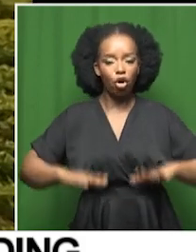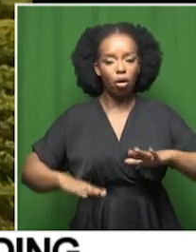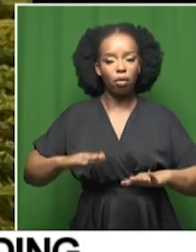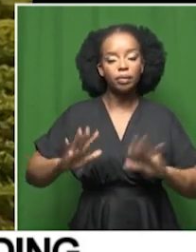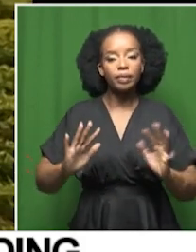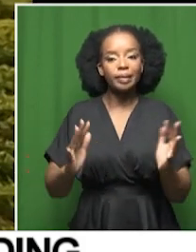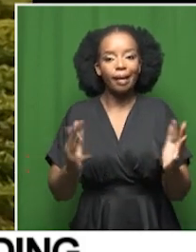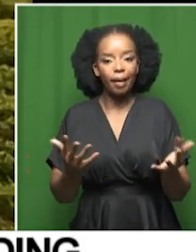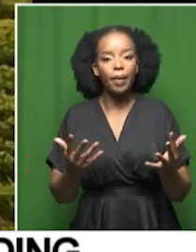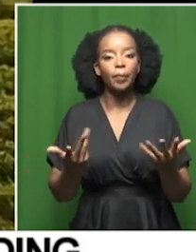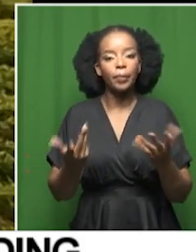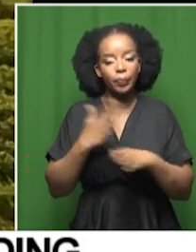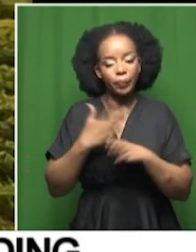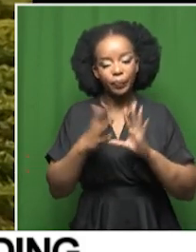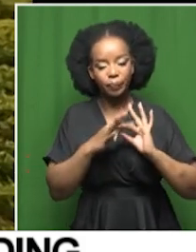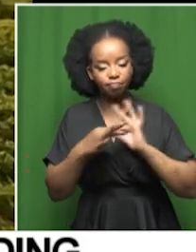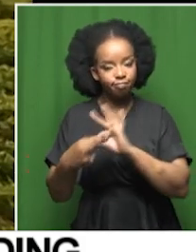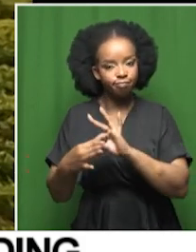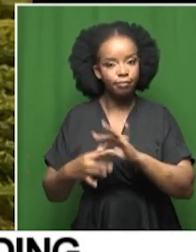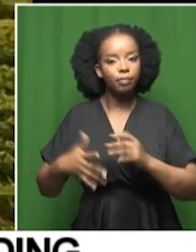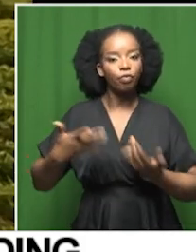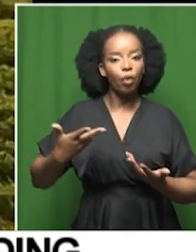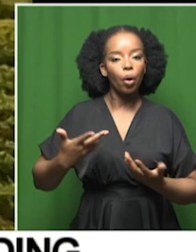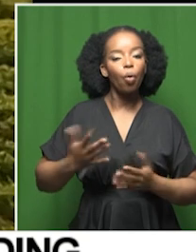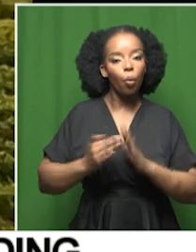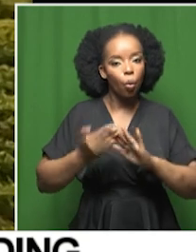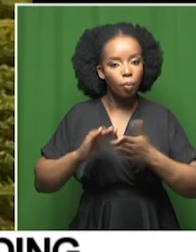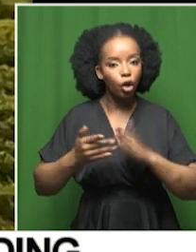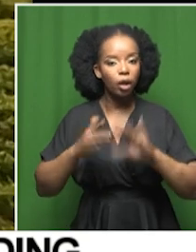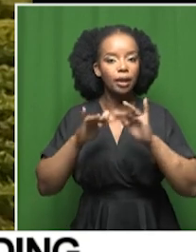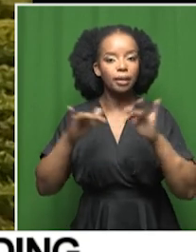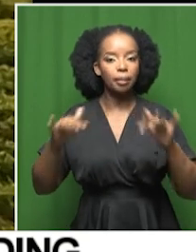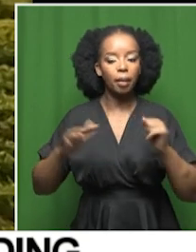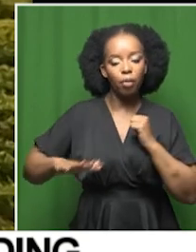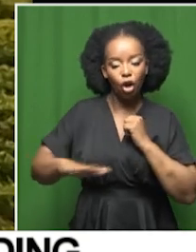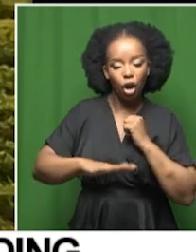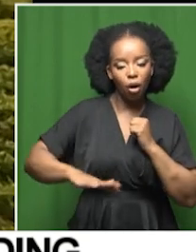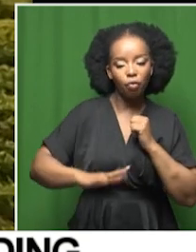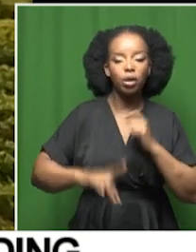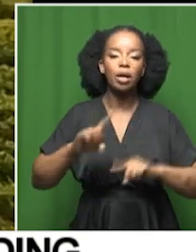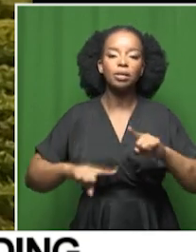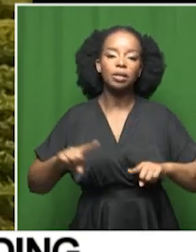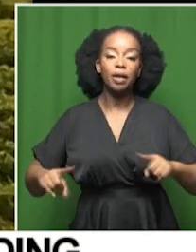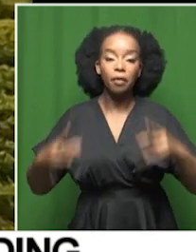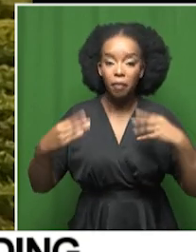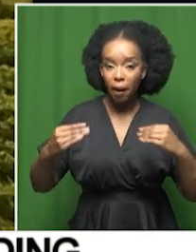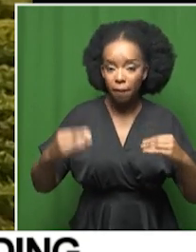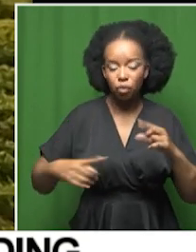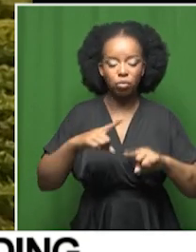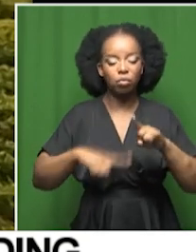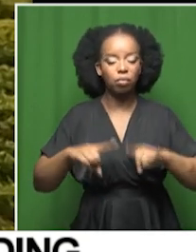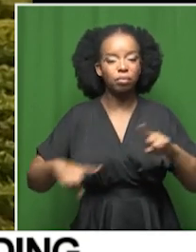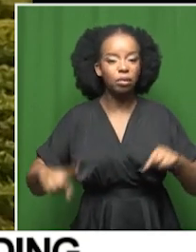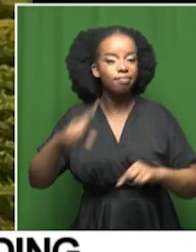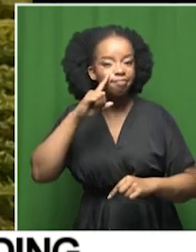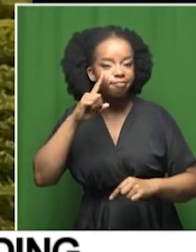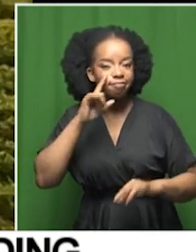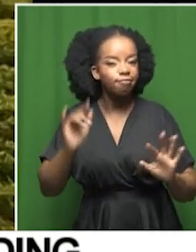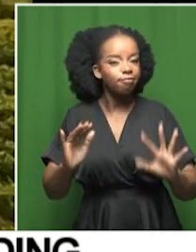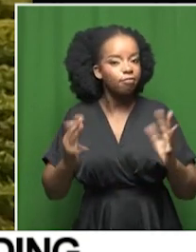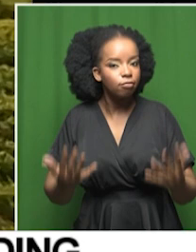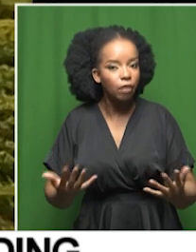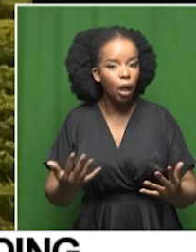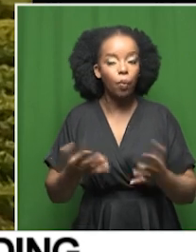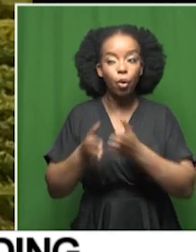different from communities, from residential areas, from different businesses, and how they prioritize that and how they try and reconcile